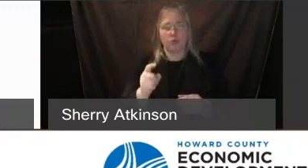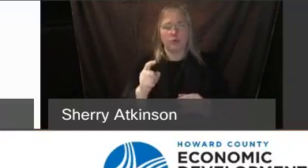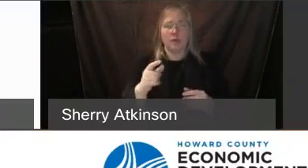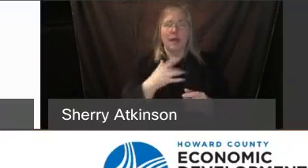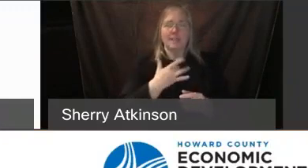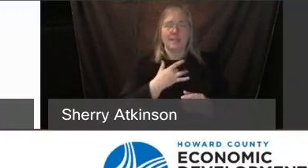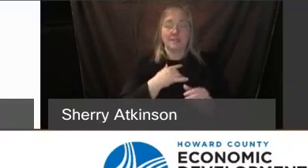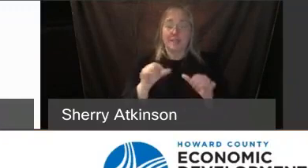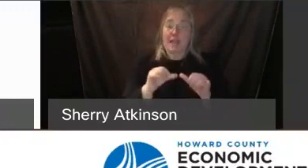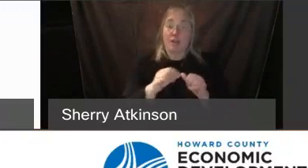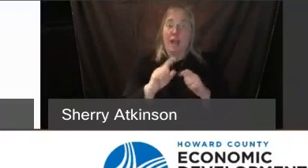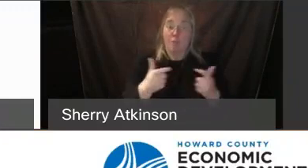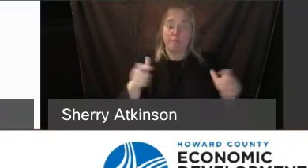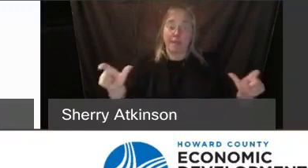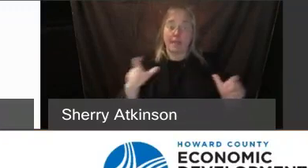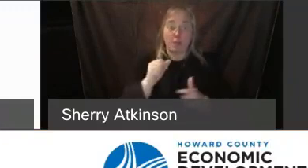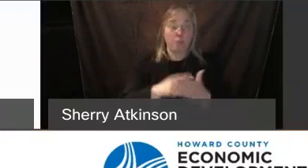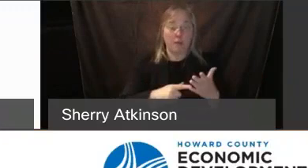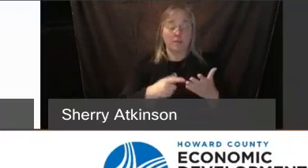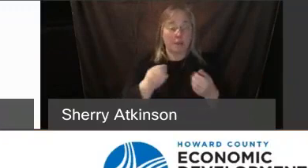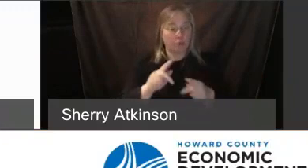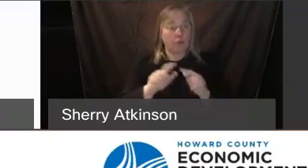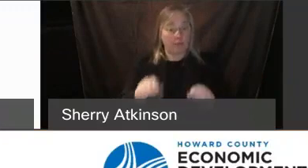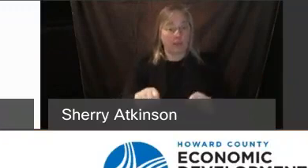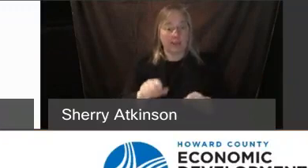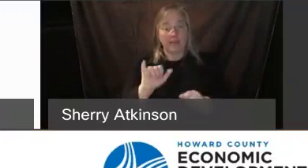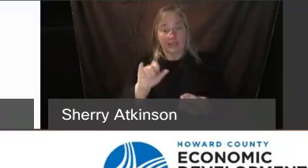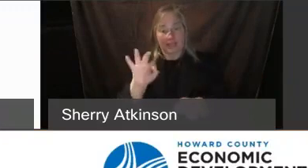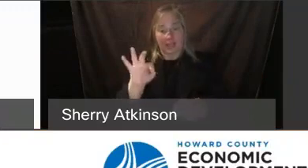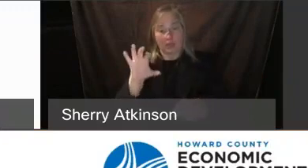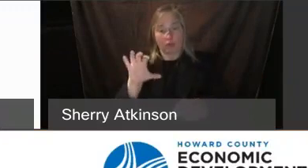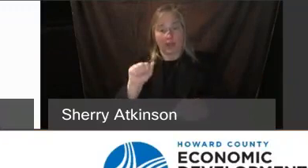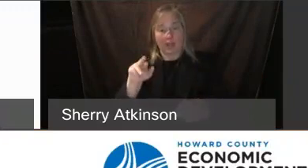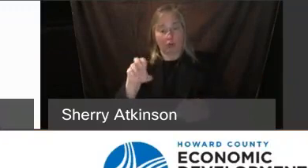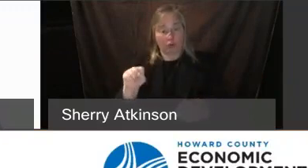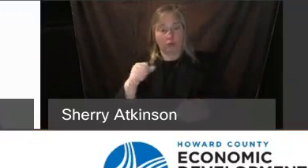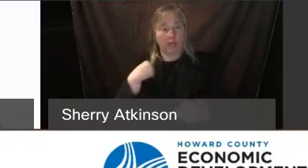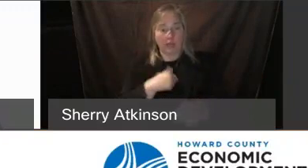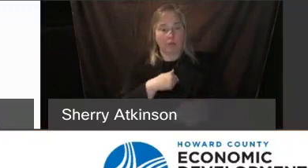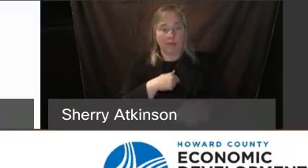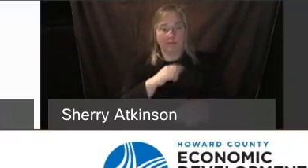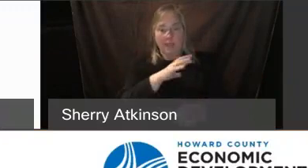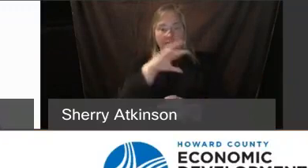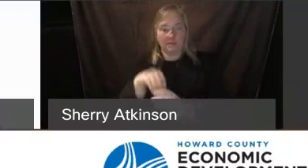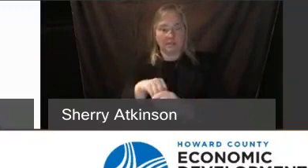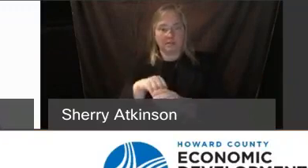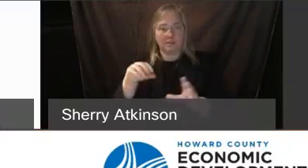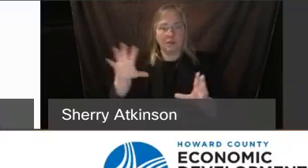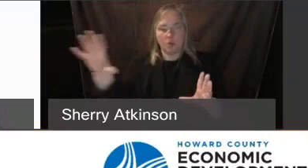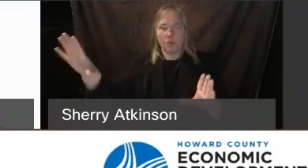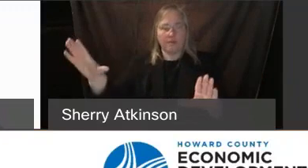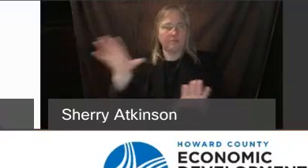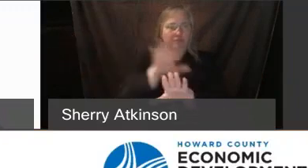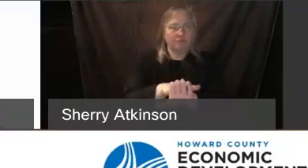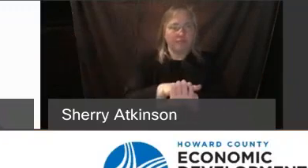and what the opportunities can be in Columbia Gateway. There's your 900 acres, and we've nested inside of that. That's what downtown Columbia